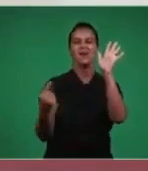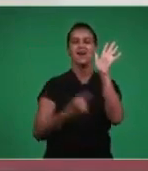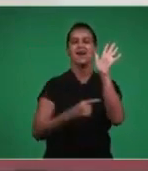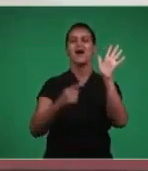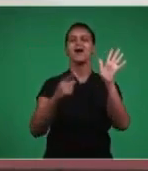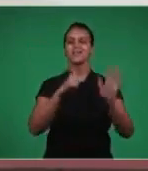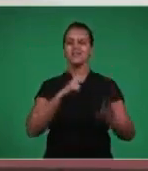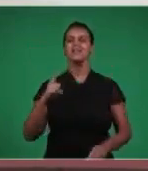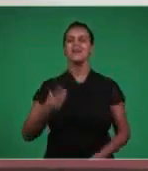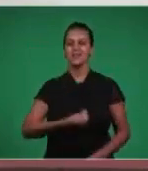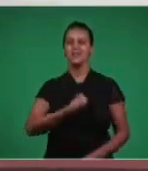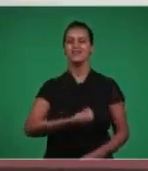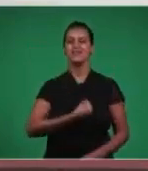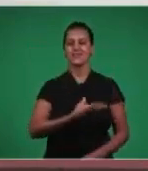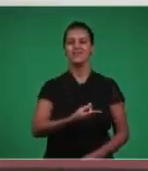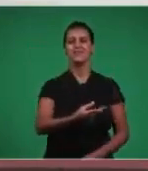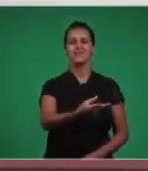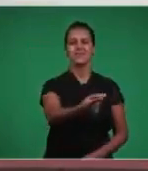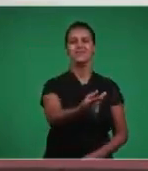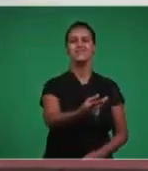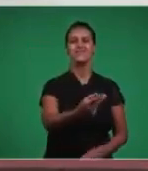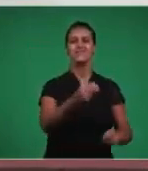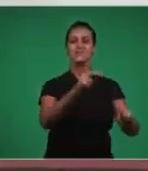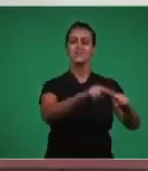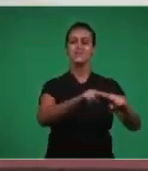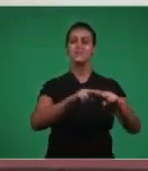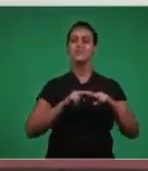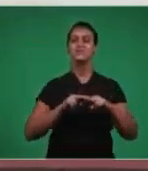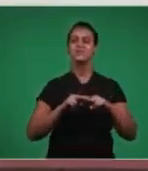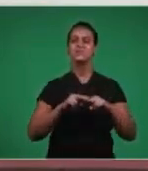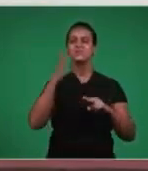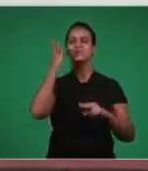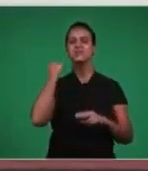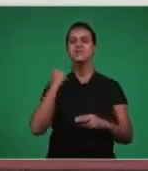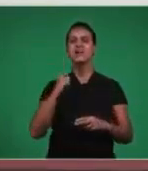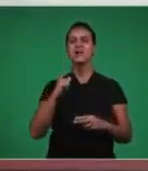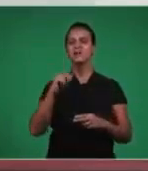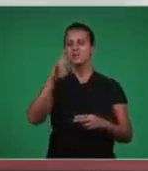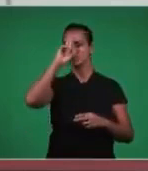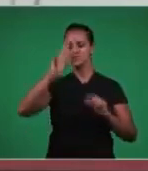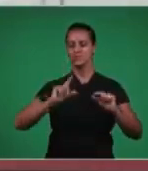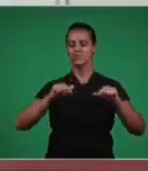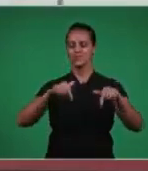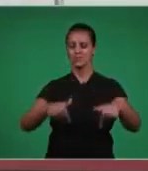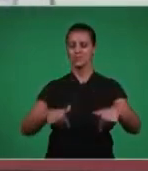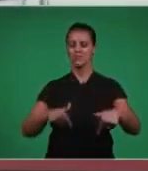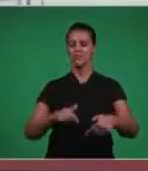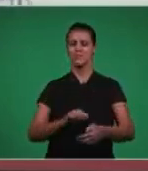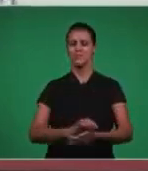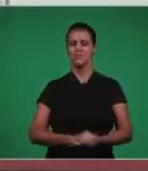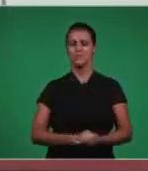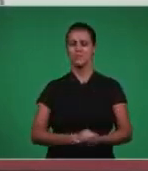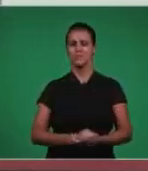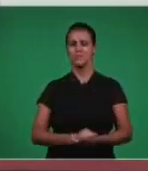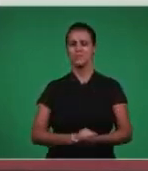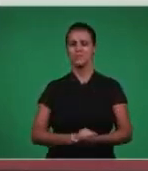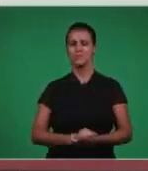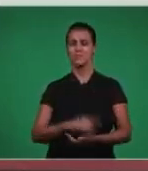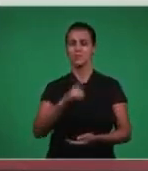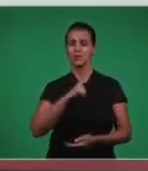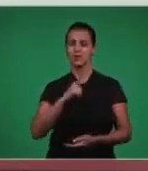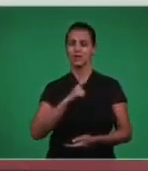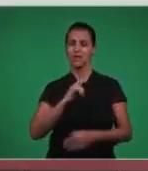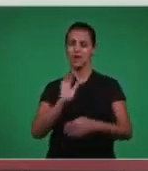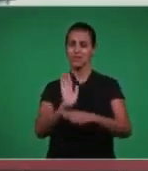We know that in this moment that we will be at God's feet. And now let's go to the next slide. The